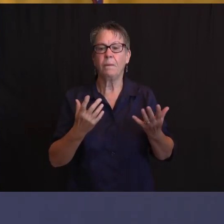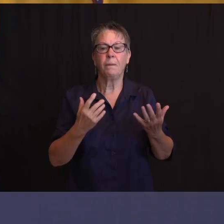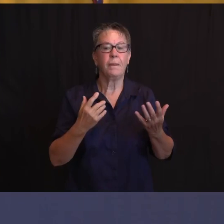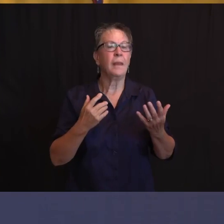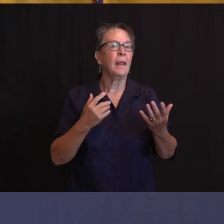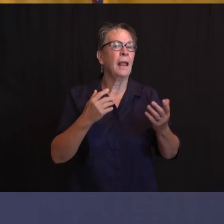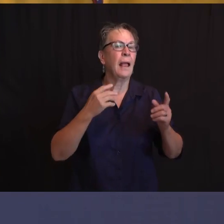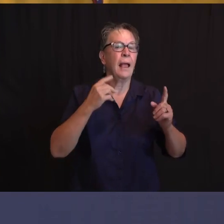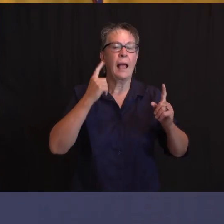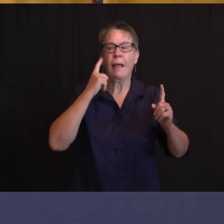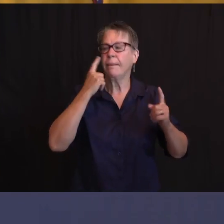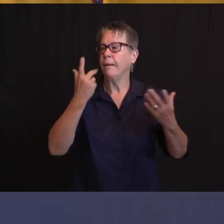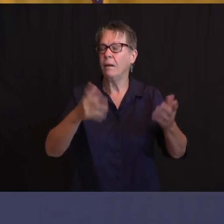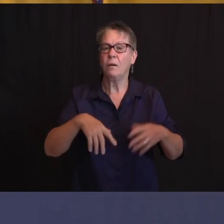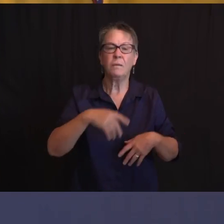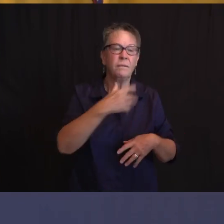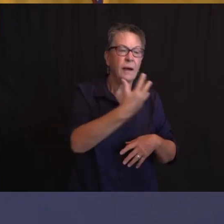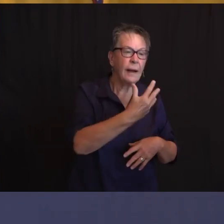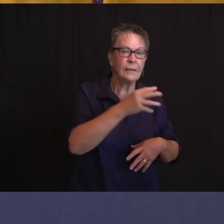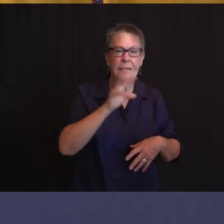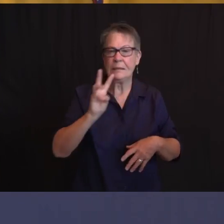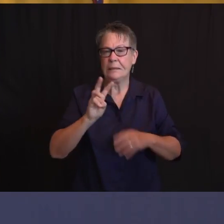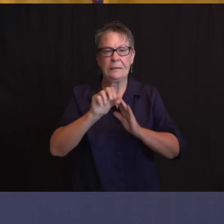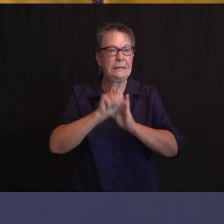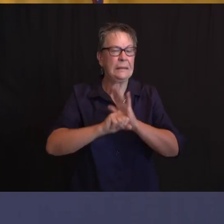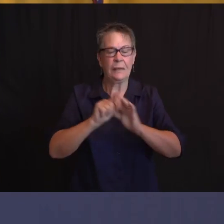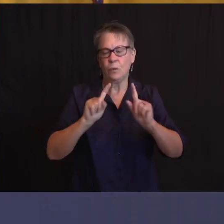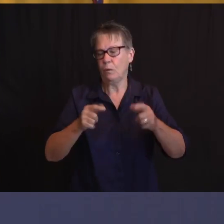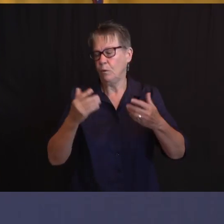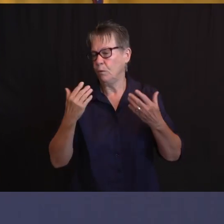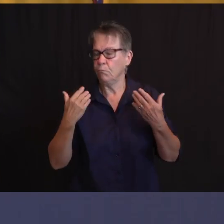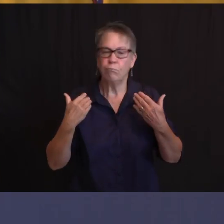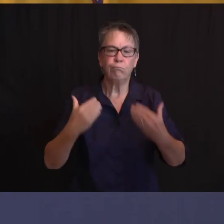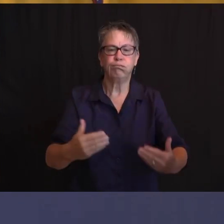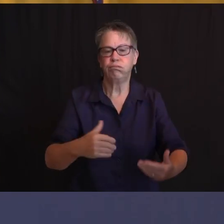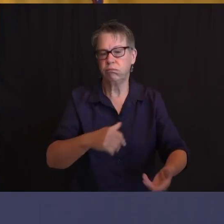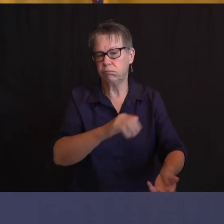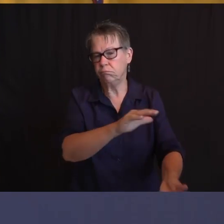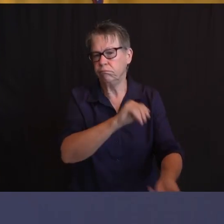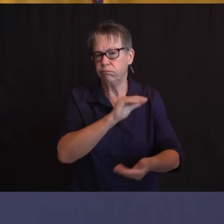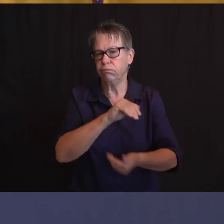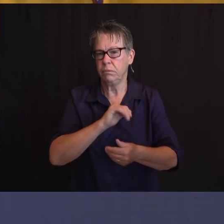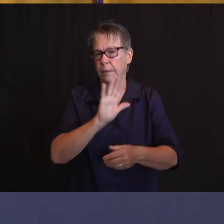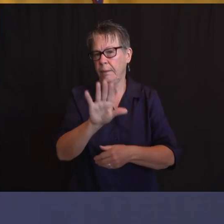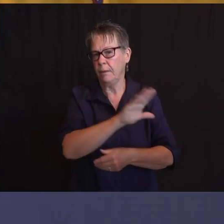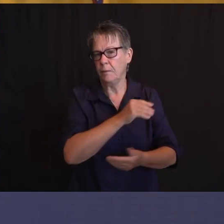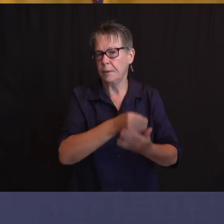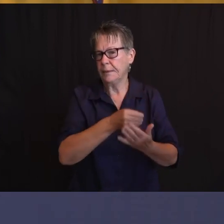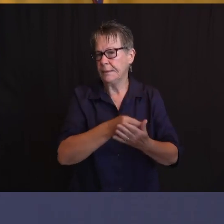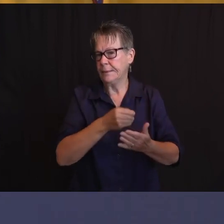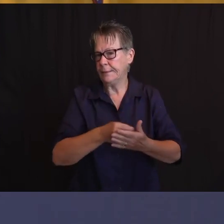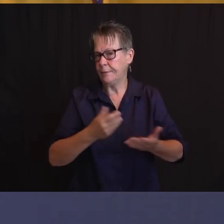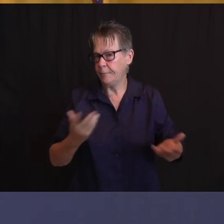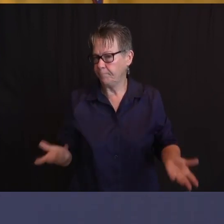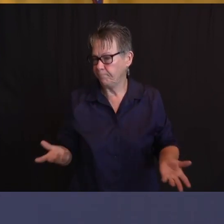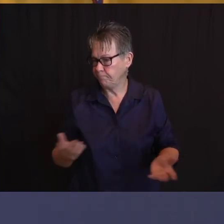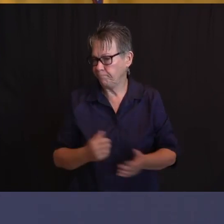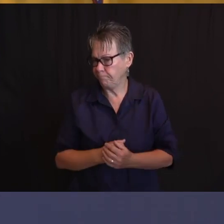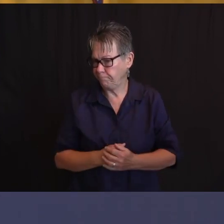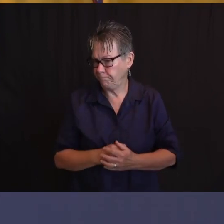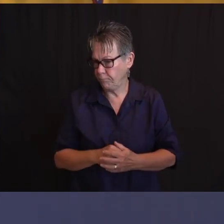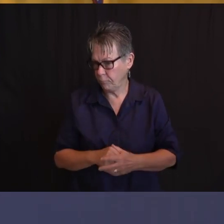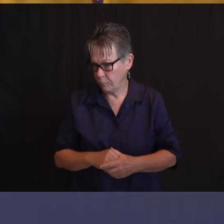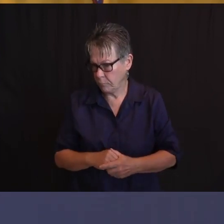this means. If we can do it, and we're not on the hook for that back $100, and it doesn't come back in the future where we're going to have to repay